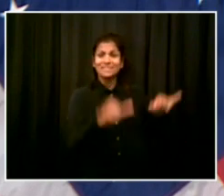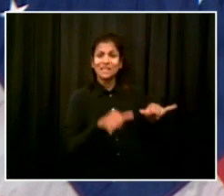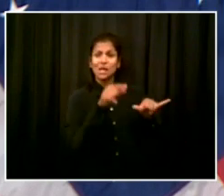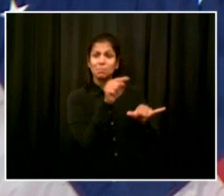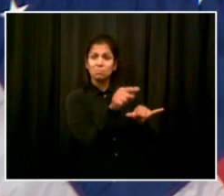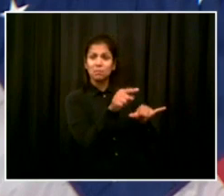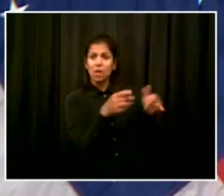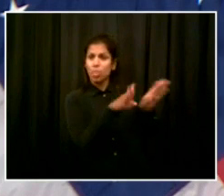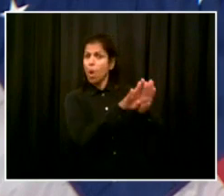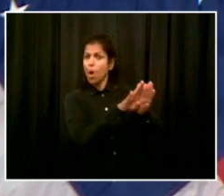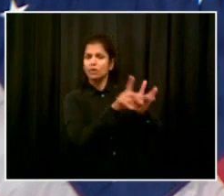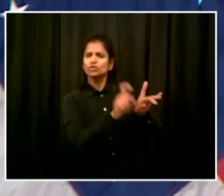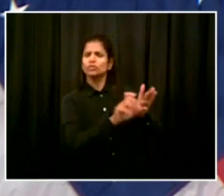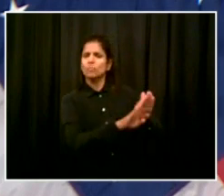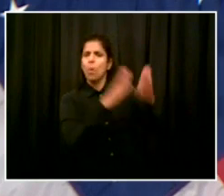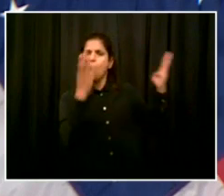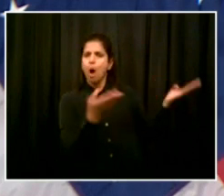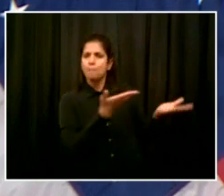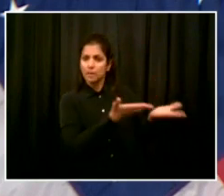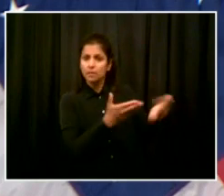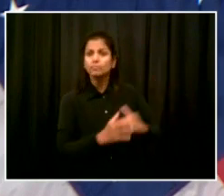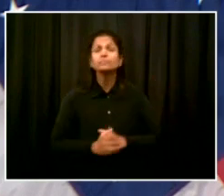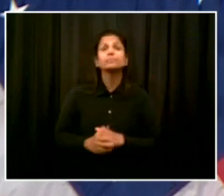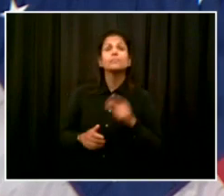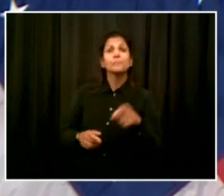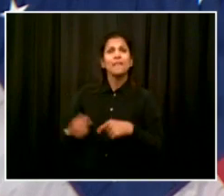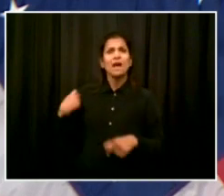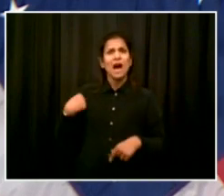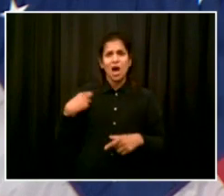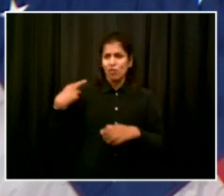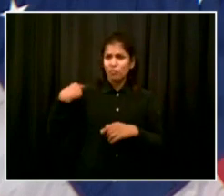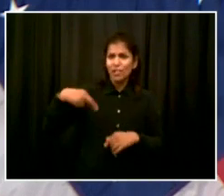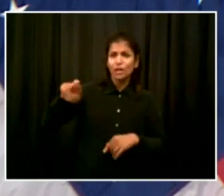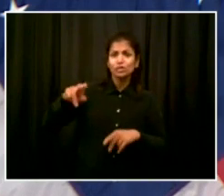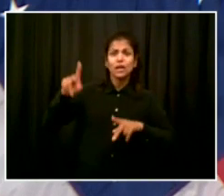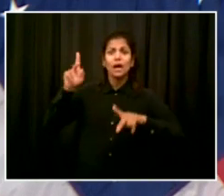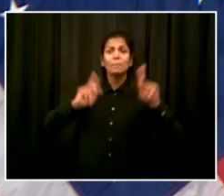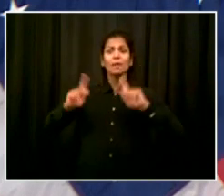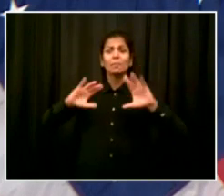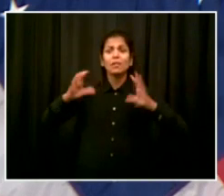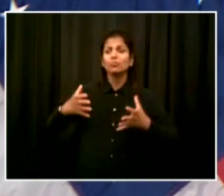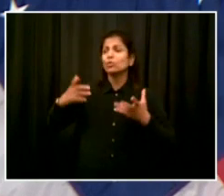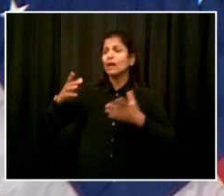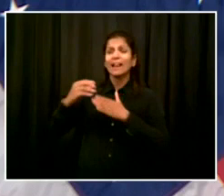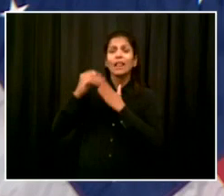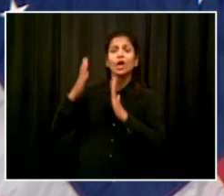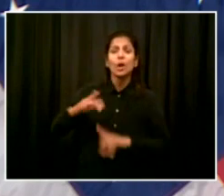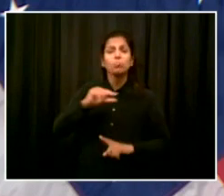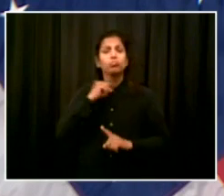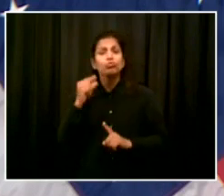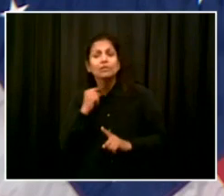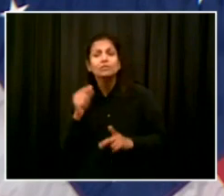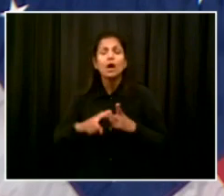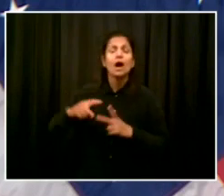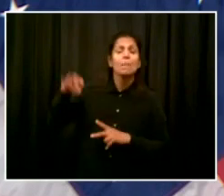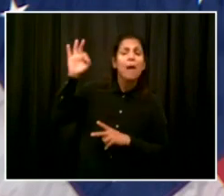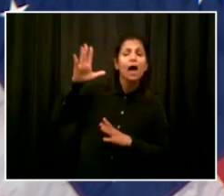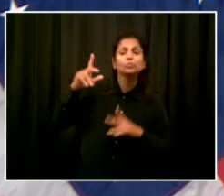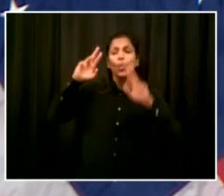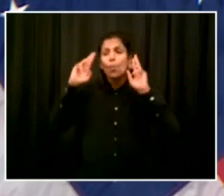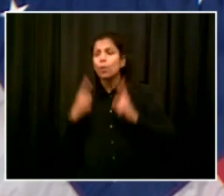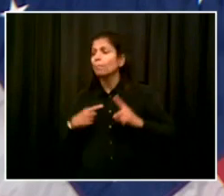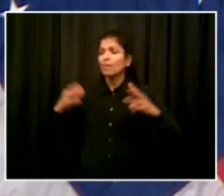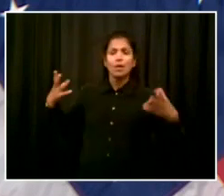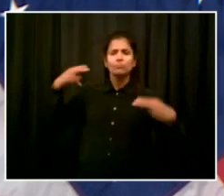We need to get to a place where we police this city fairly, effectively, and we get dangerous people off the street as quickly